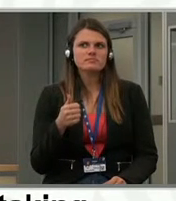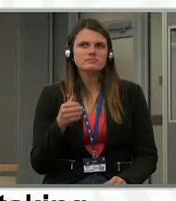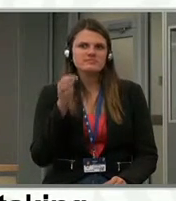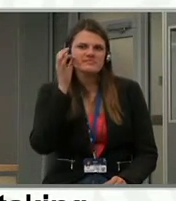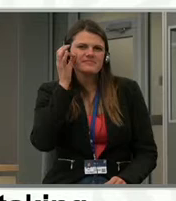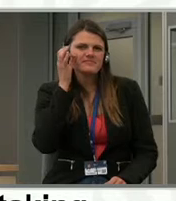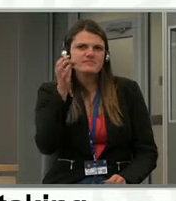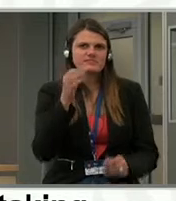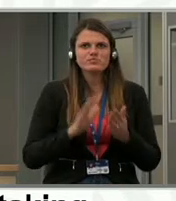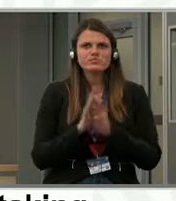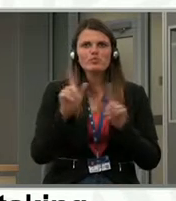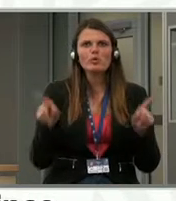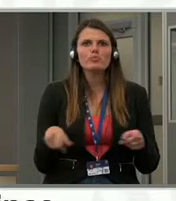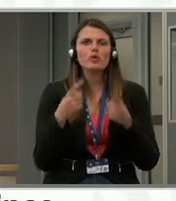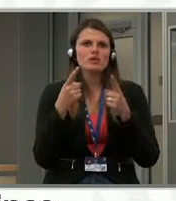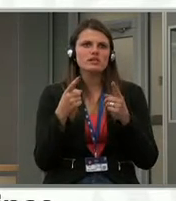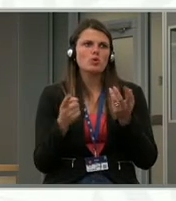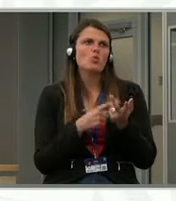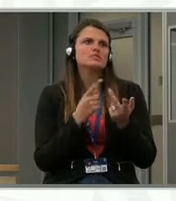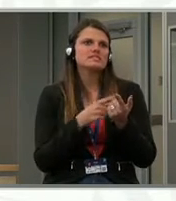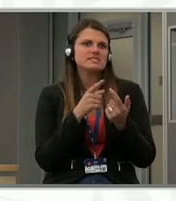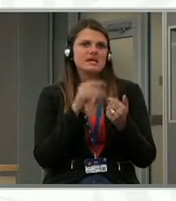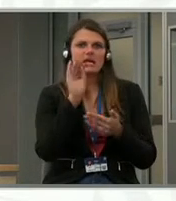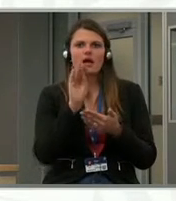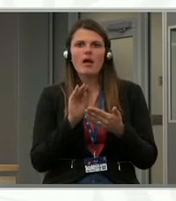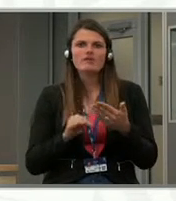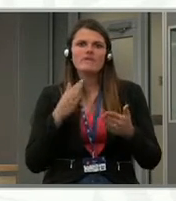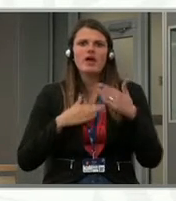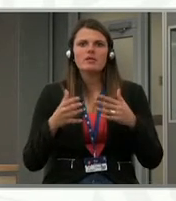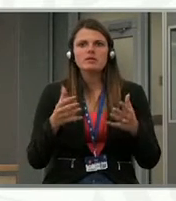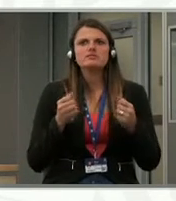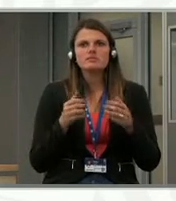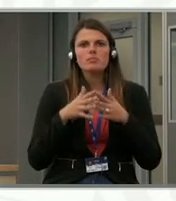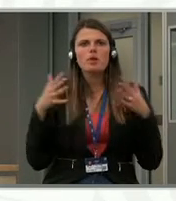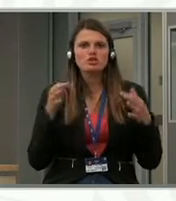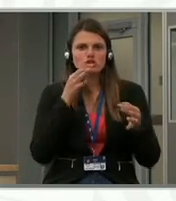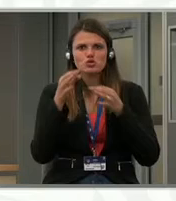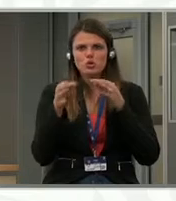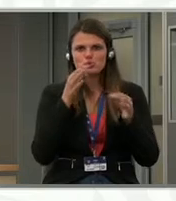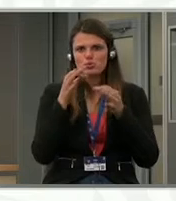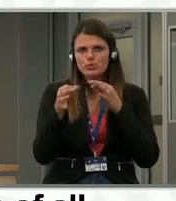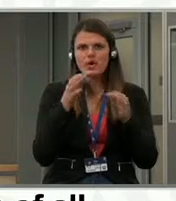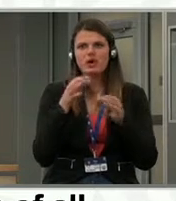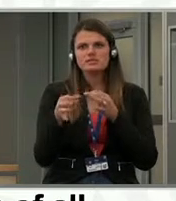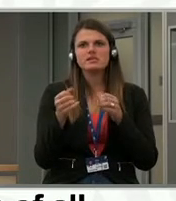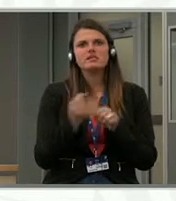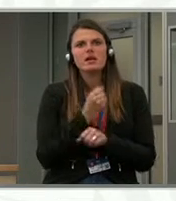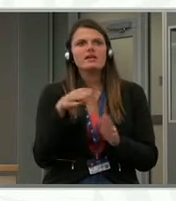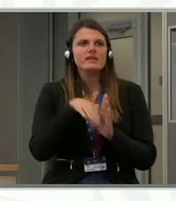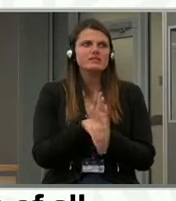We want to have a broad consultation of all stakeholders, but in particular persons with